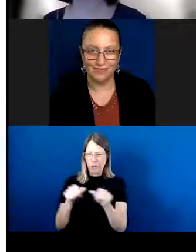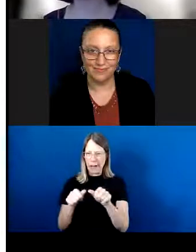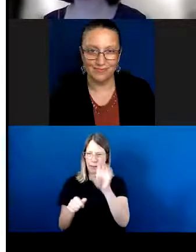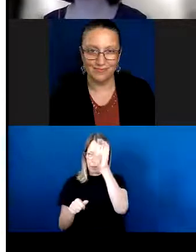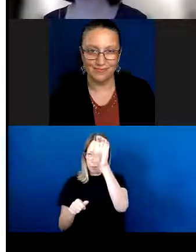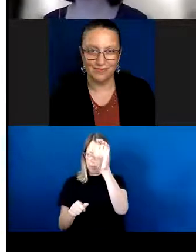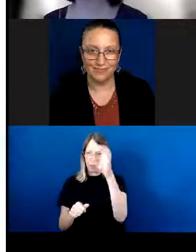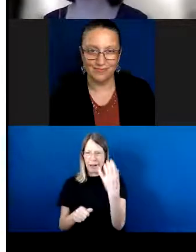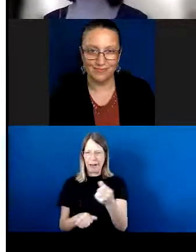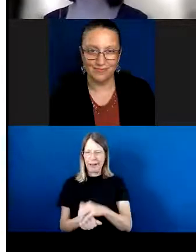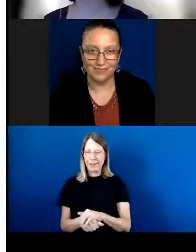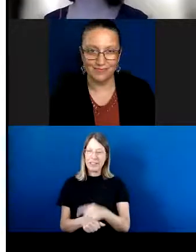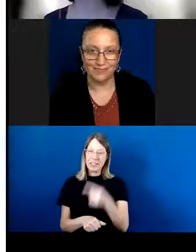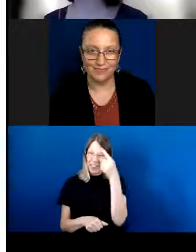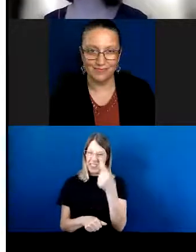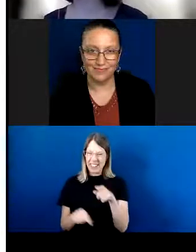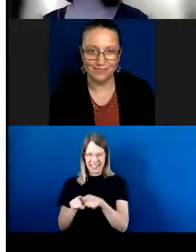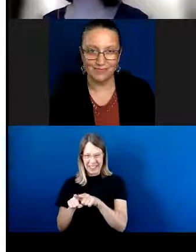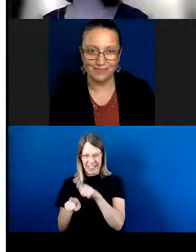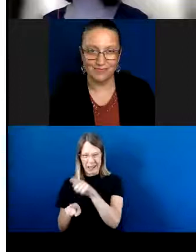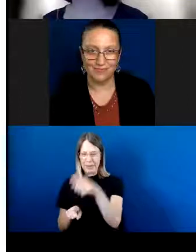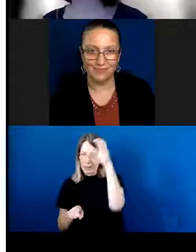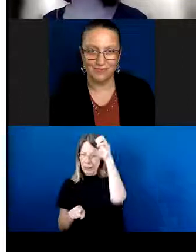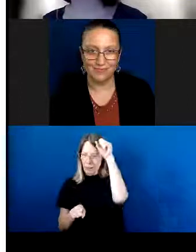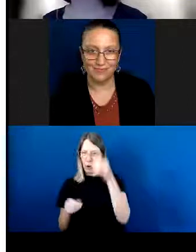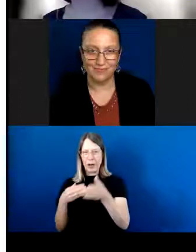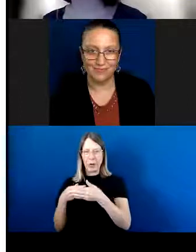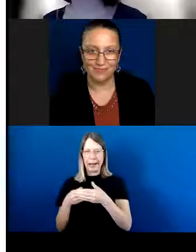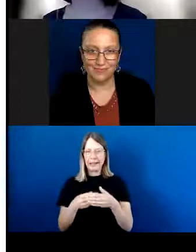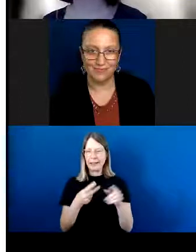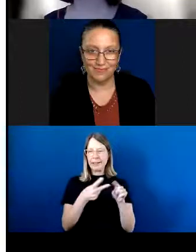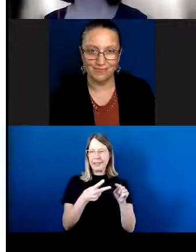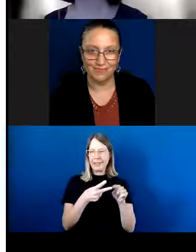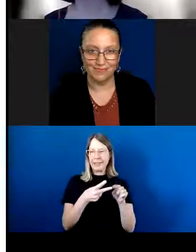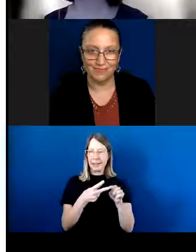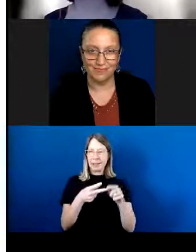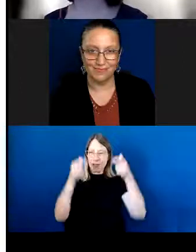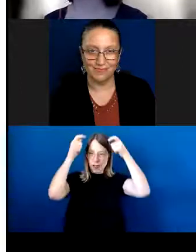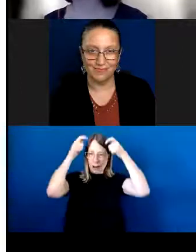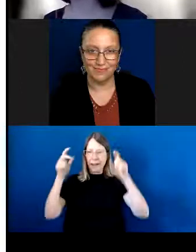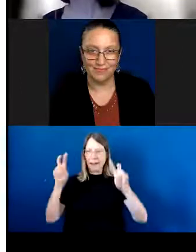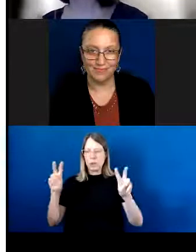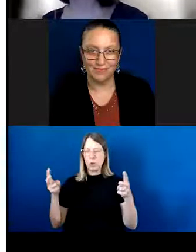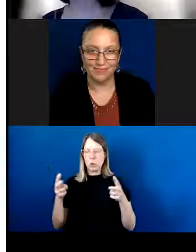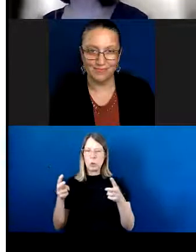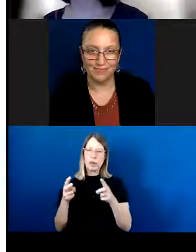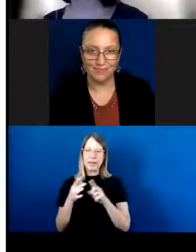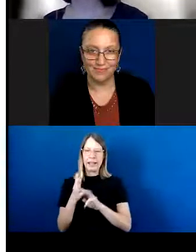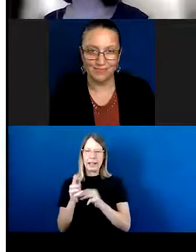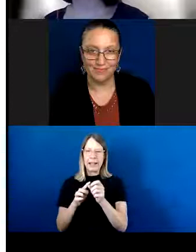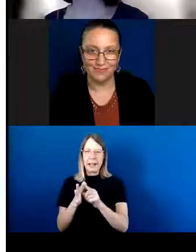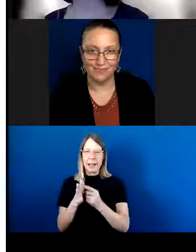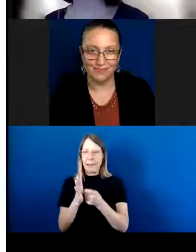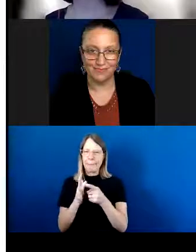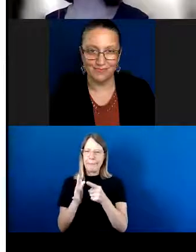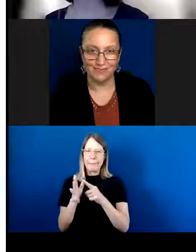still see in the memorial gates. The second crown is what is known as the imperial state crown. This is the one which